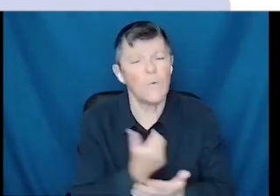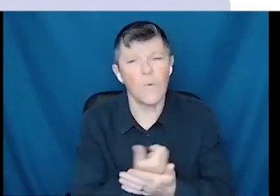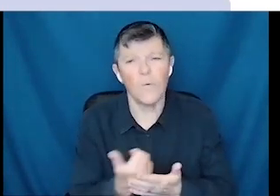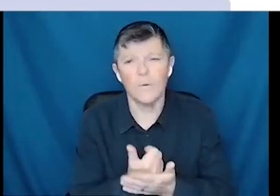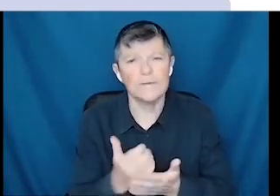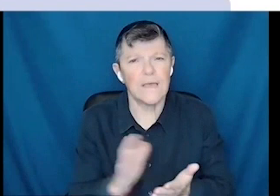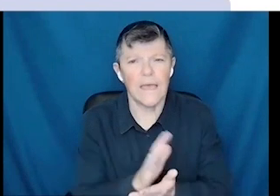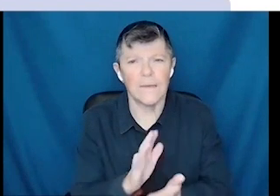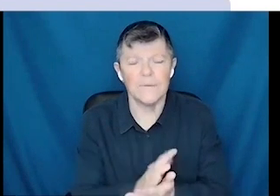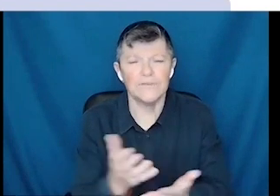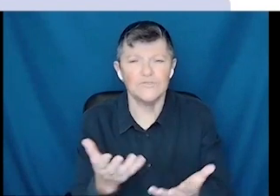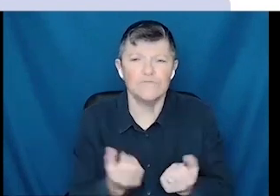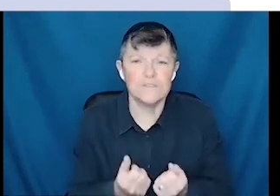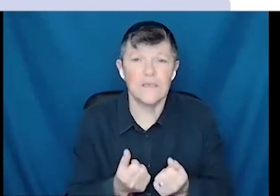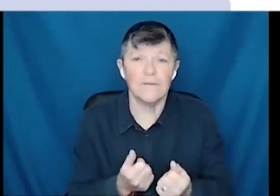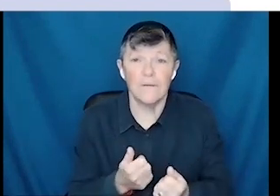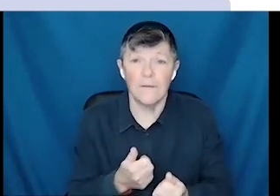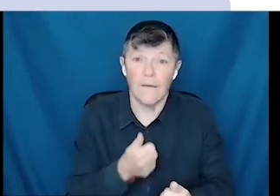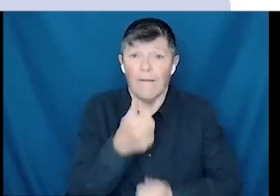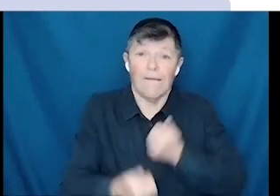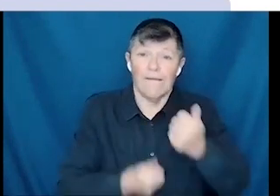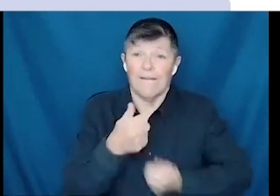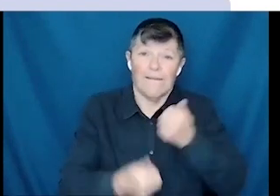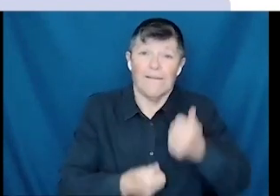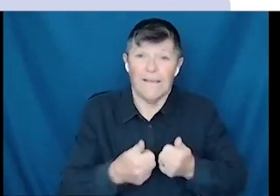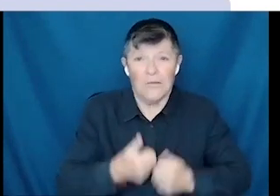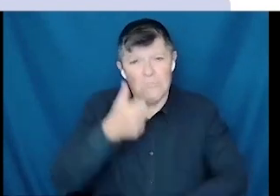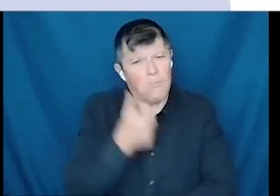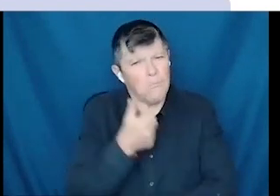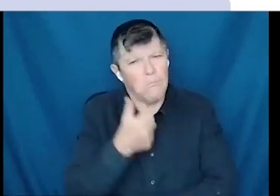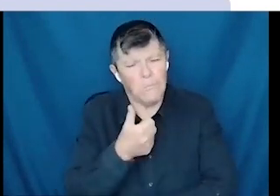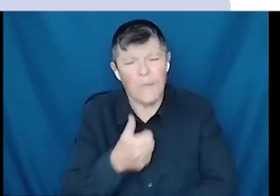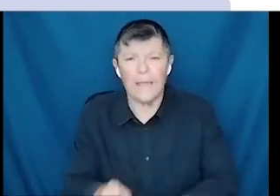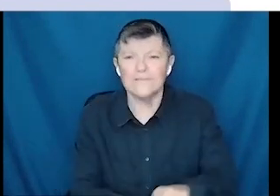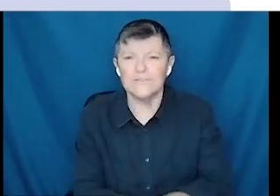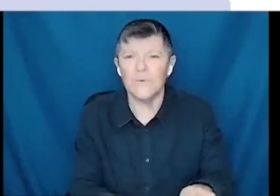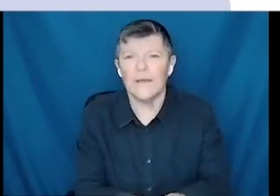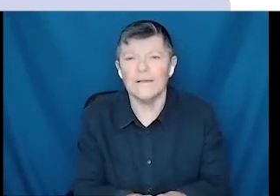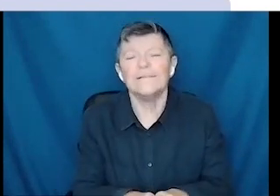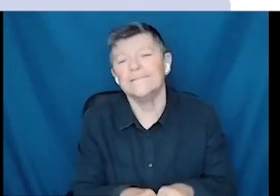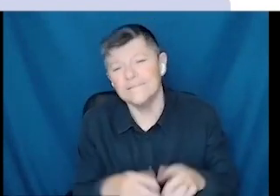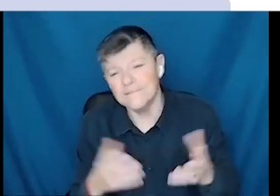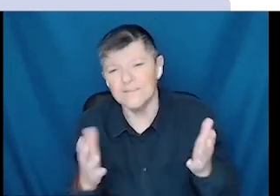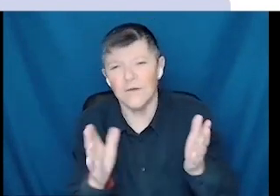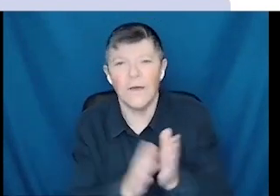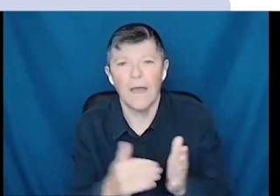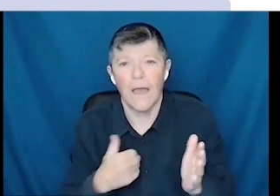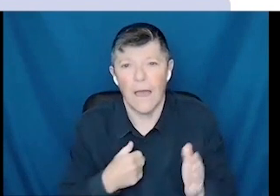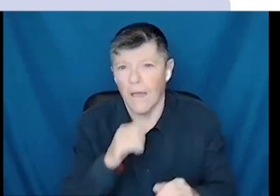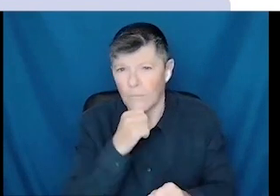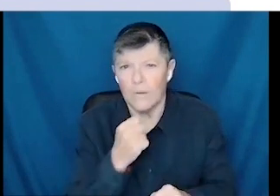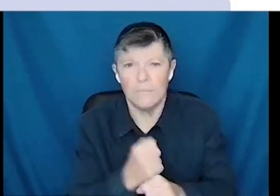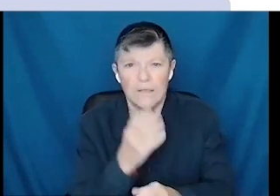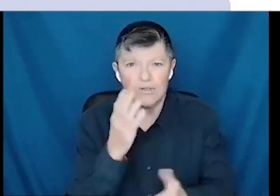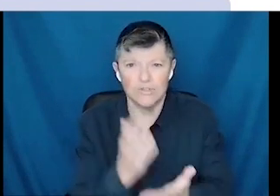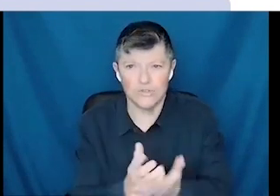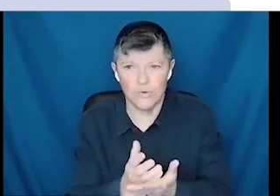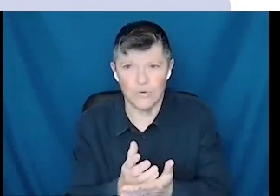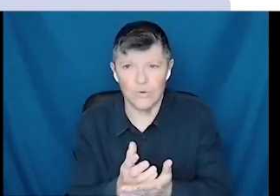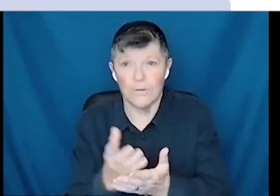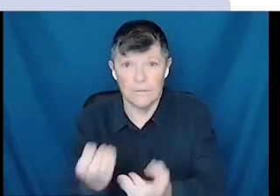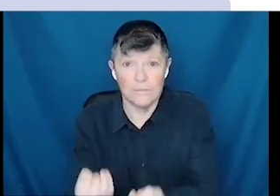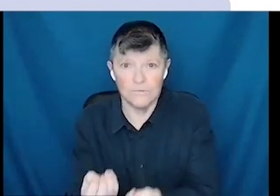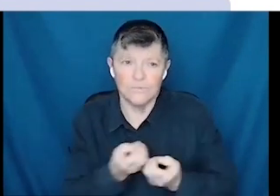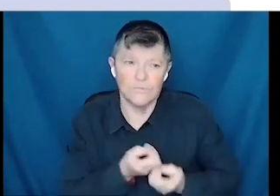up and some praise for the work we do as well. And I will make sure to relay that to the team. And you